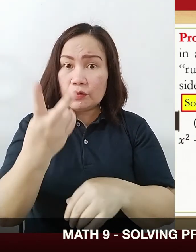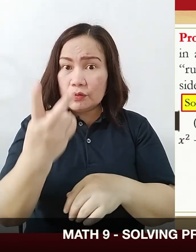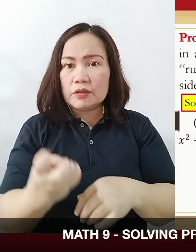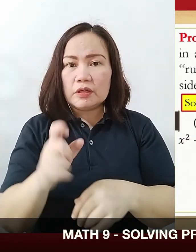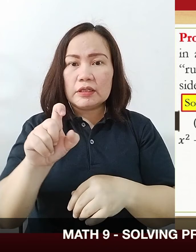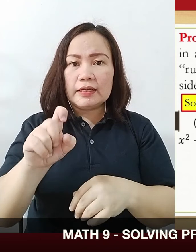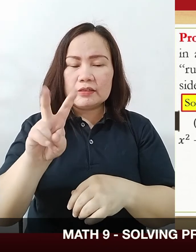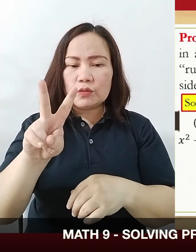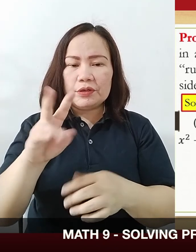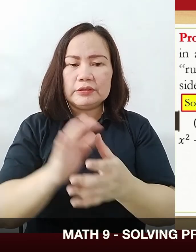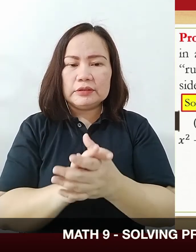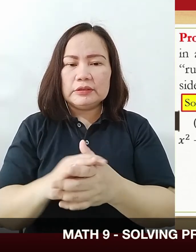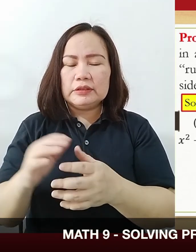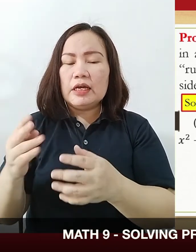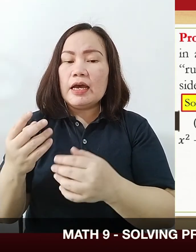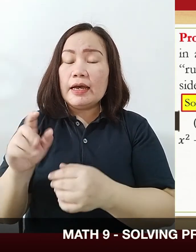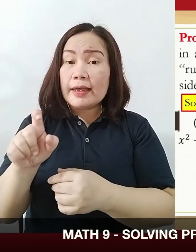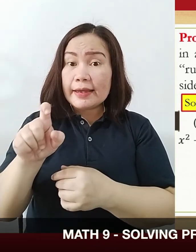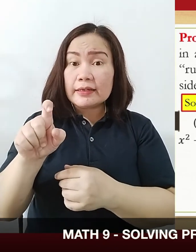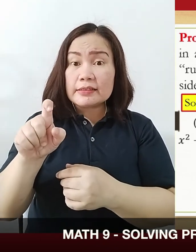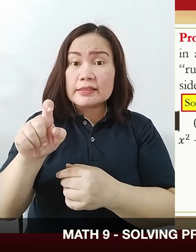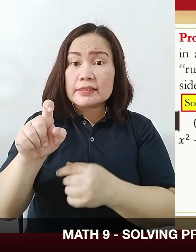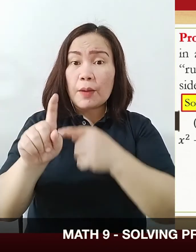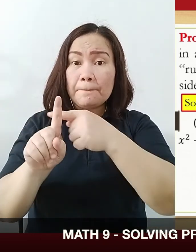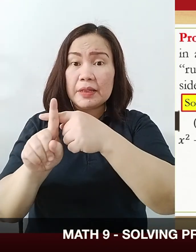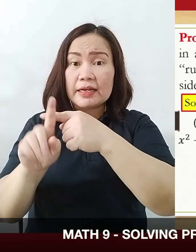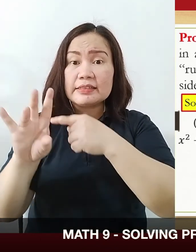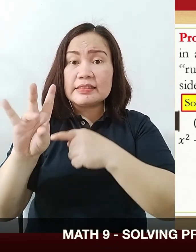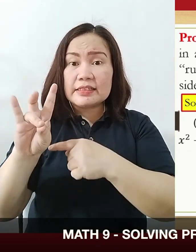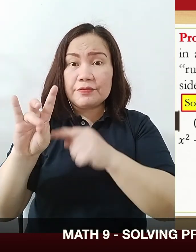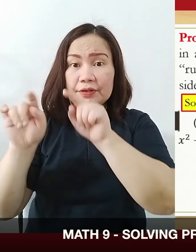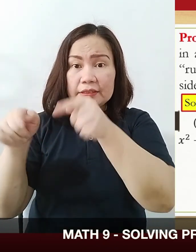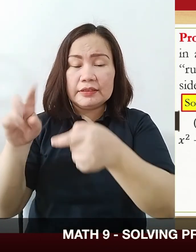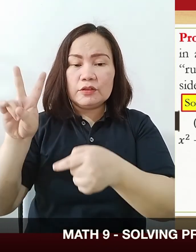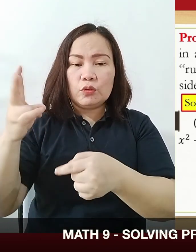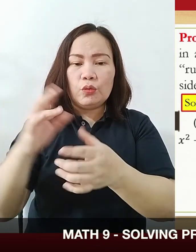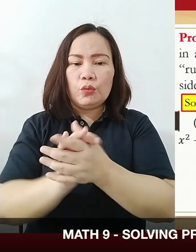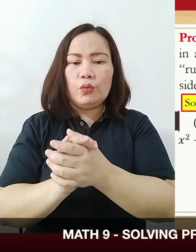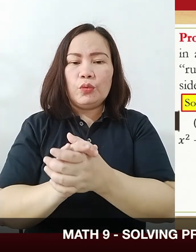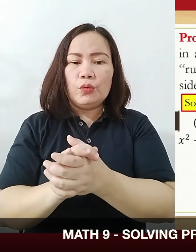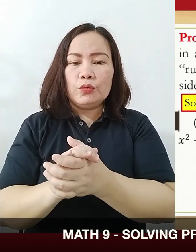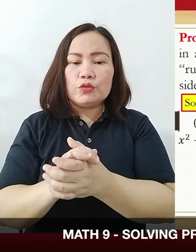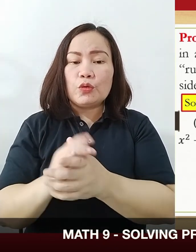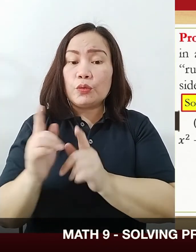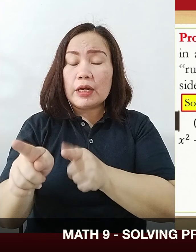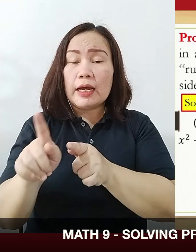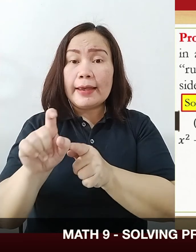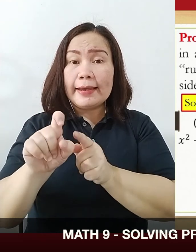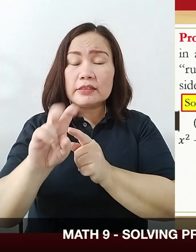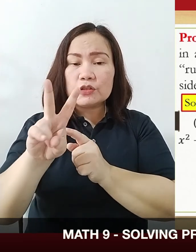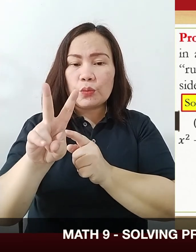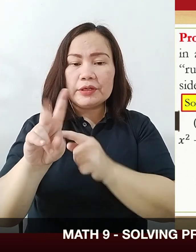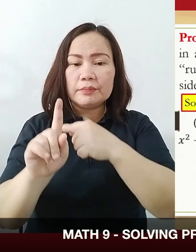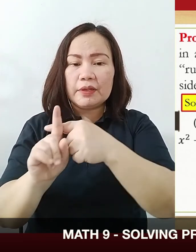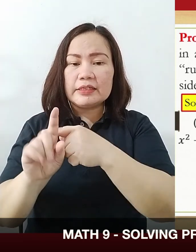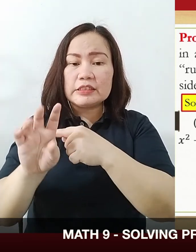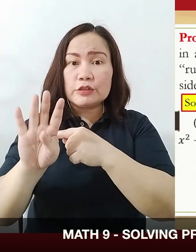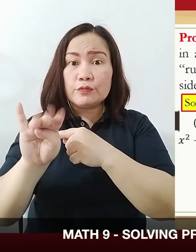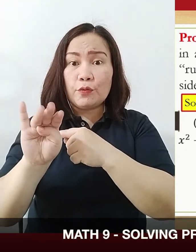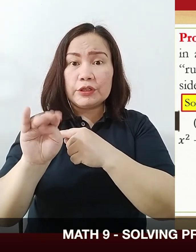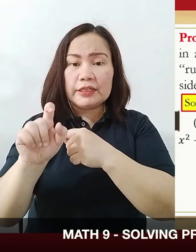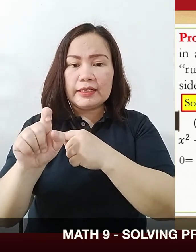natin to. Let us solve for the given square of a binomial. So, that is x squared plus 14x plus 49.